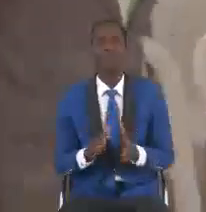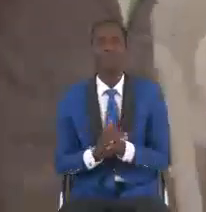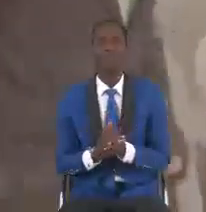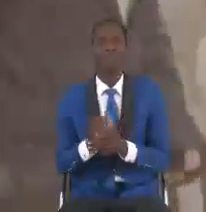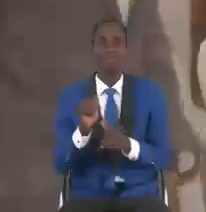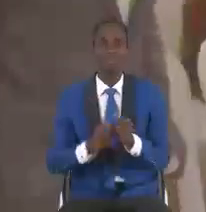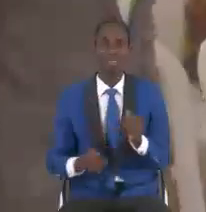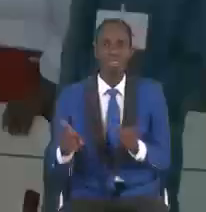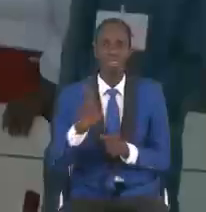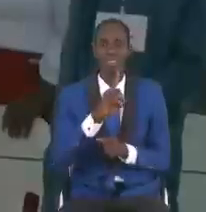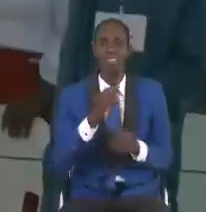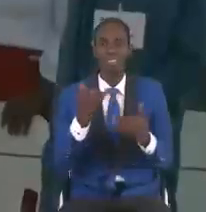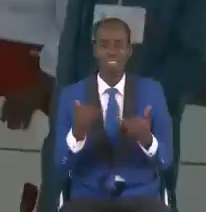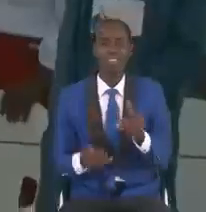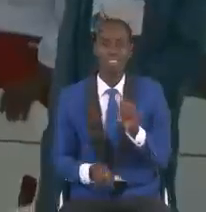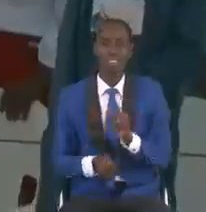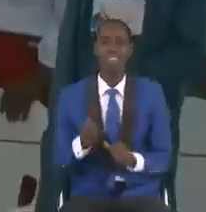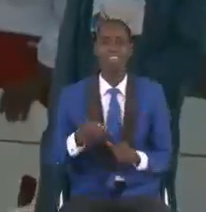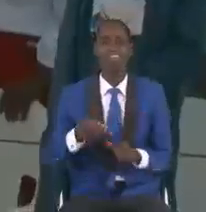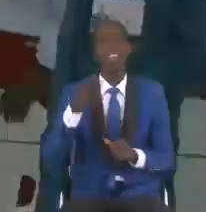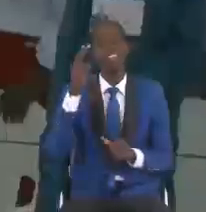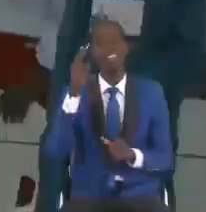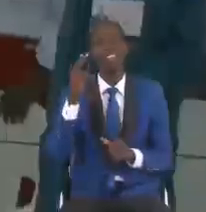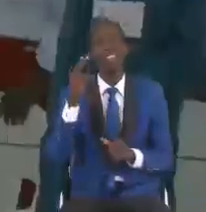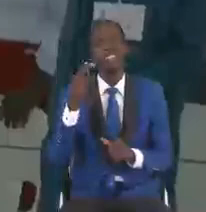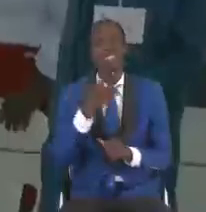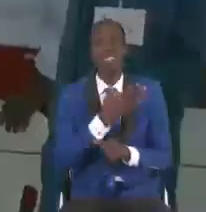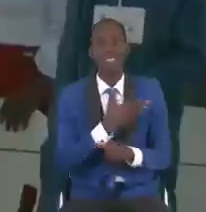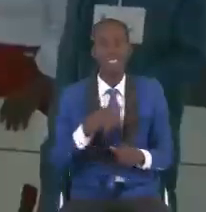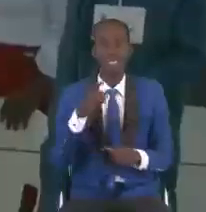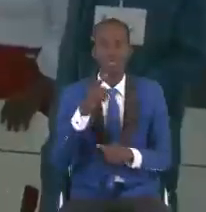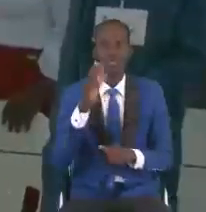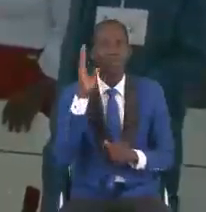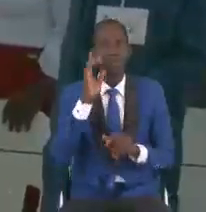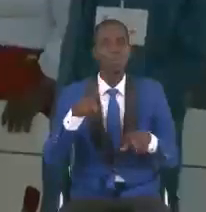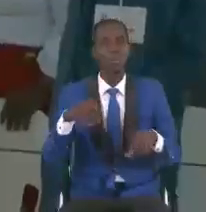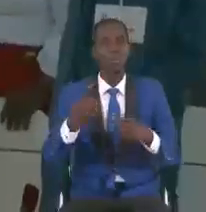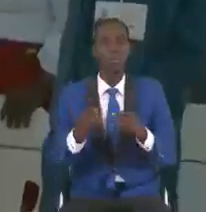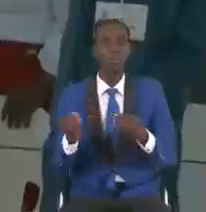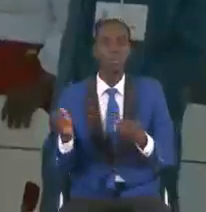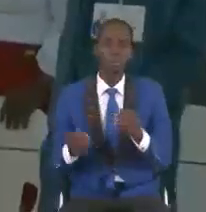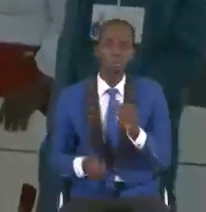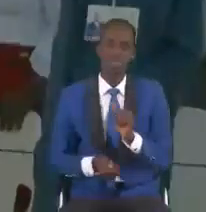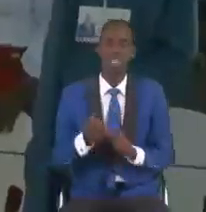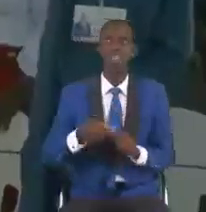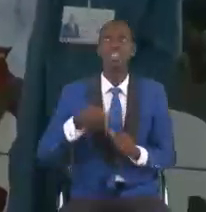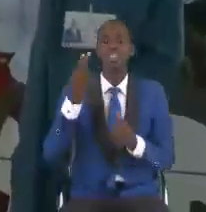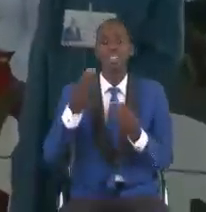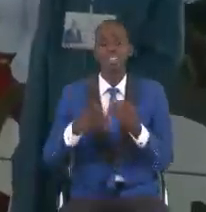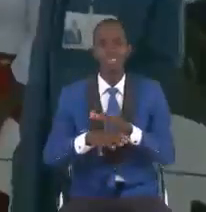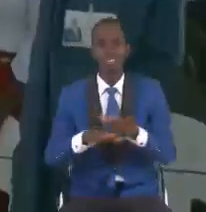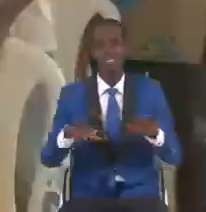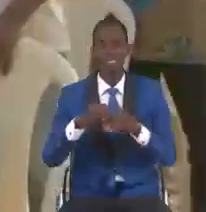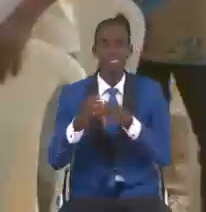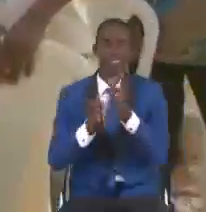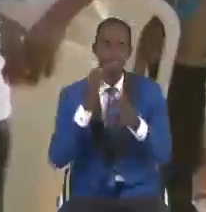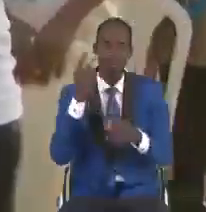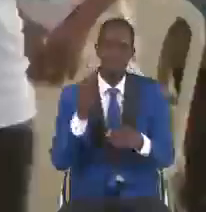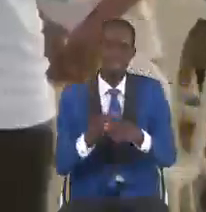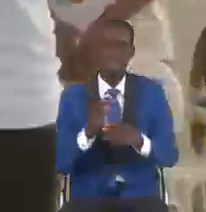Everyone higher. And you will go higher ground in Jesus' name.